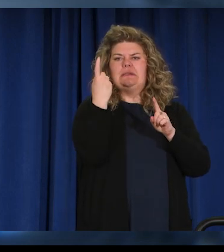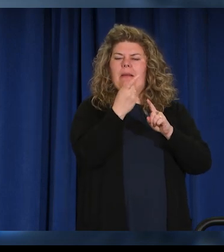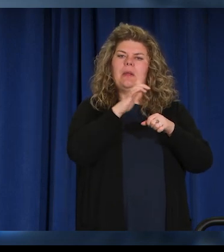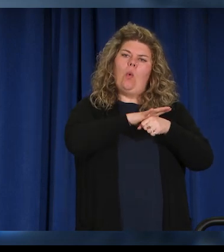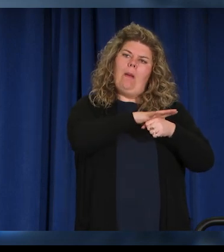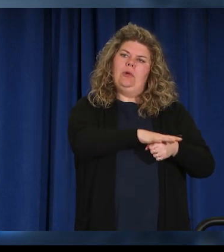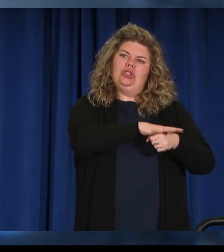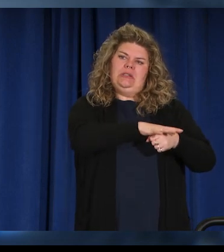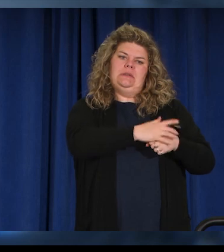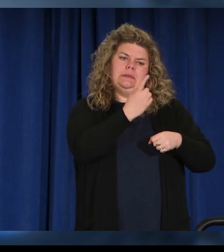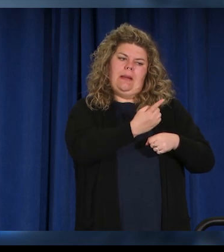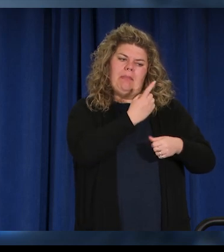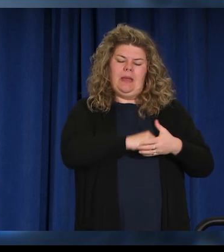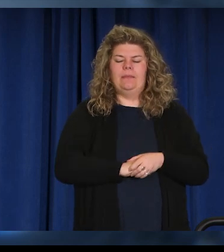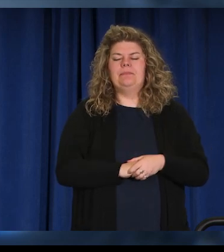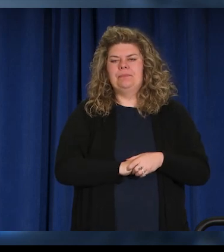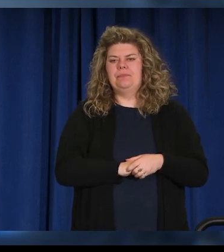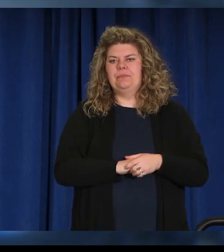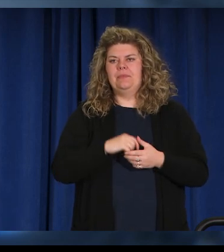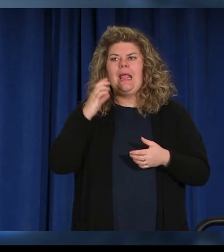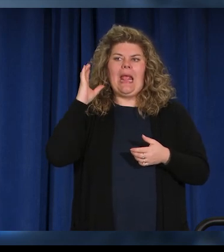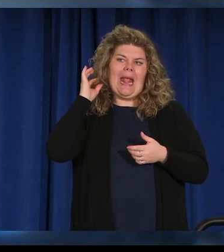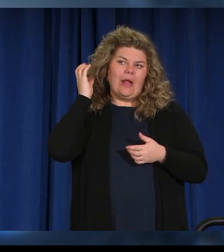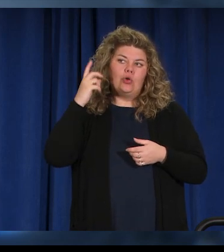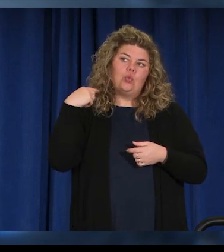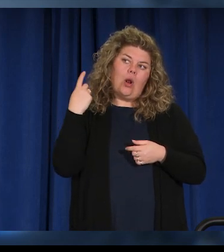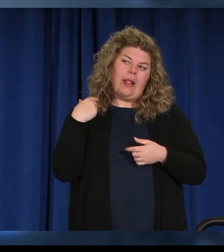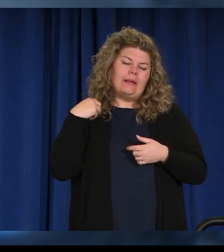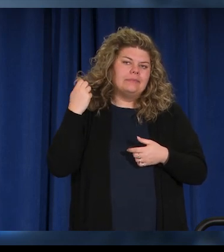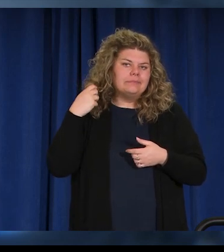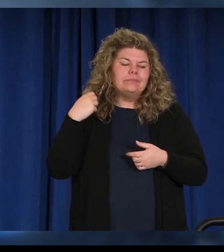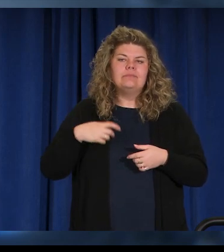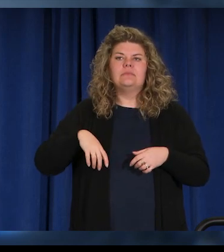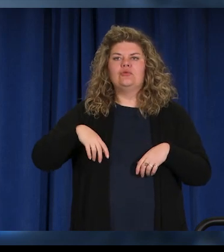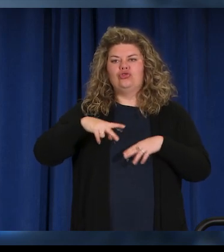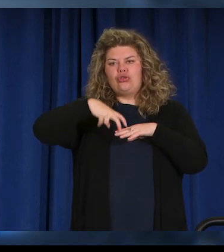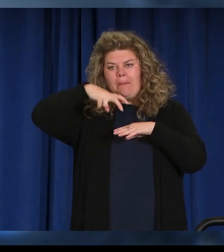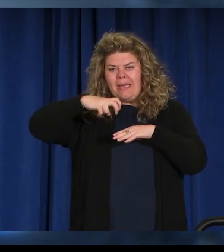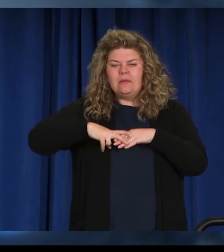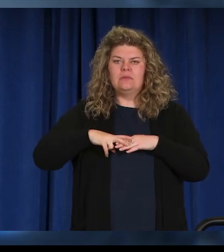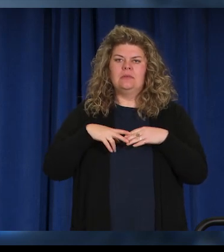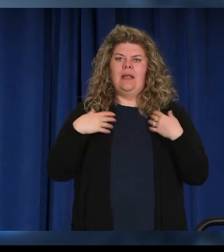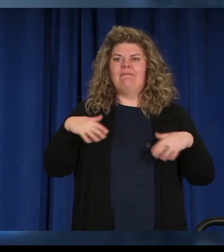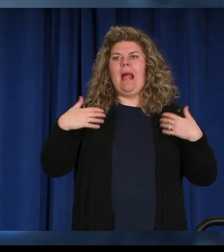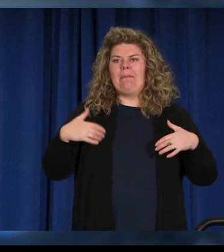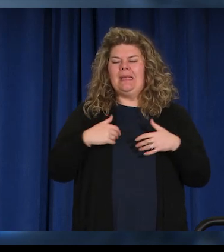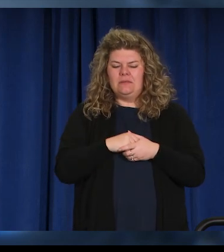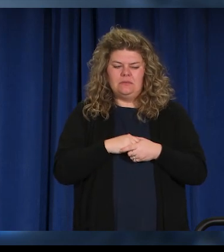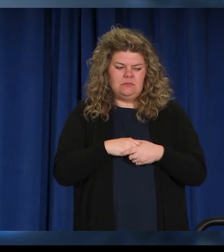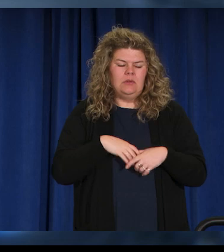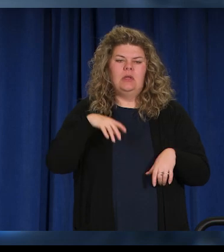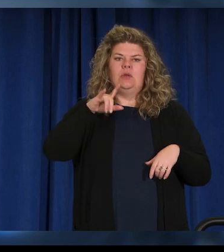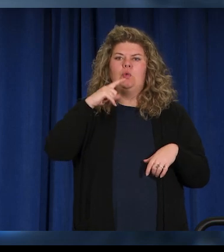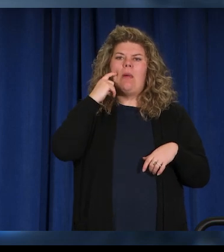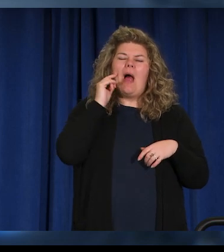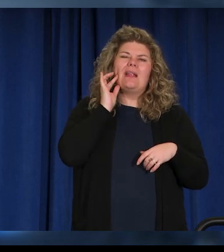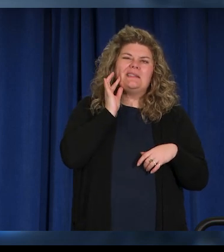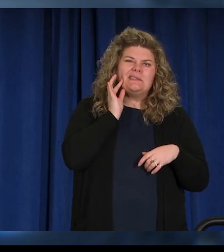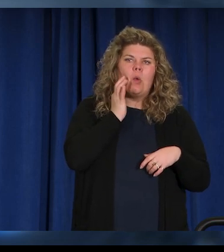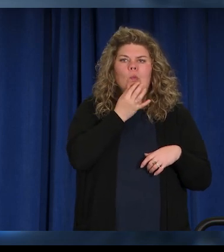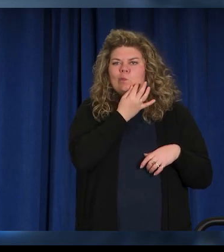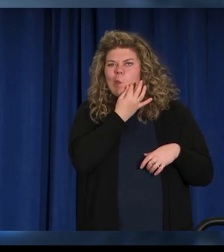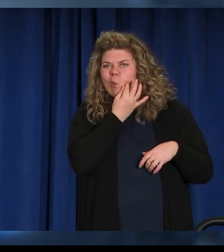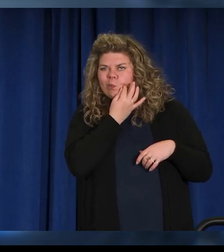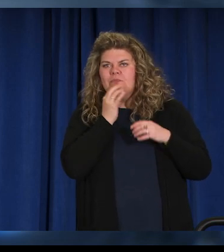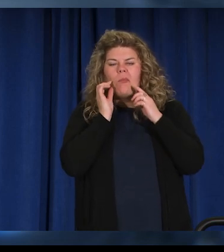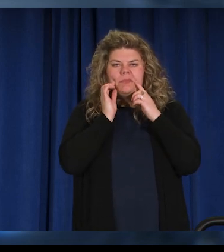against objects, hair twirling, jumping, hand flapping, biting the inside of your mouth, your lips, your